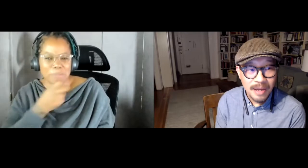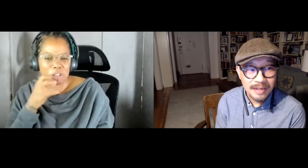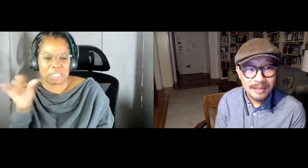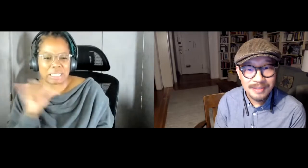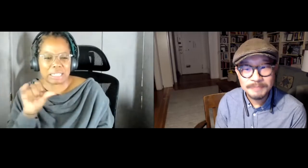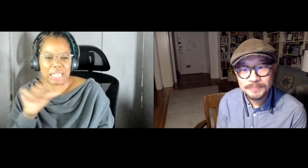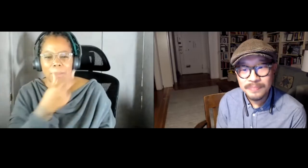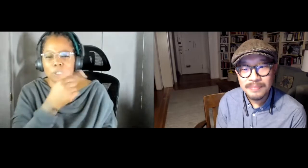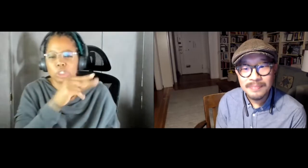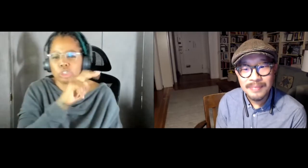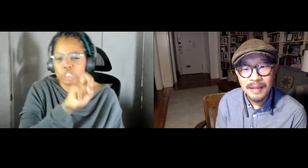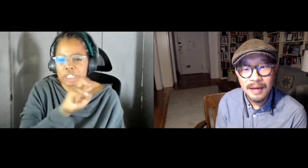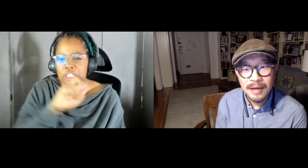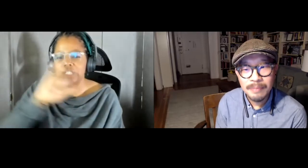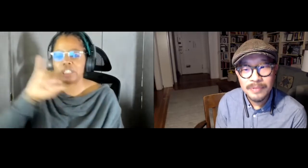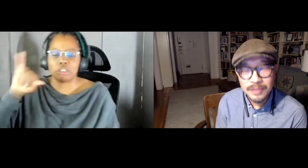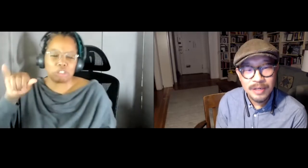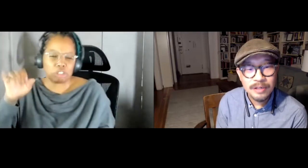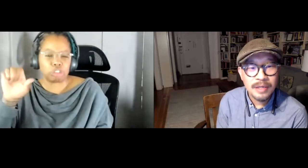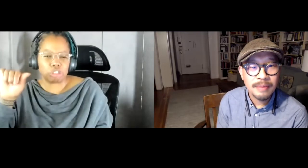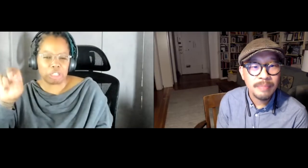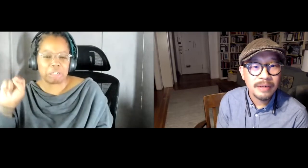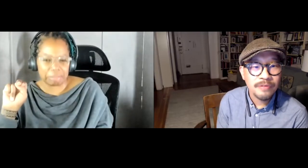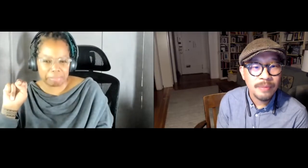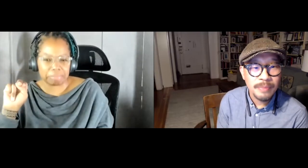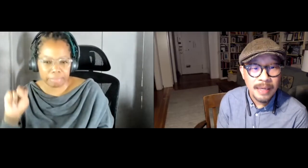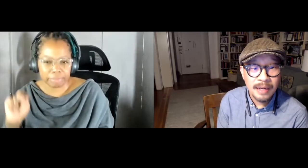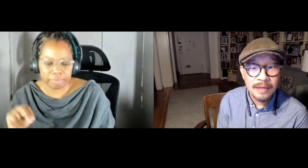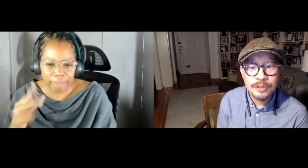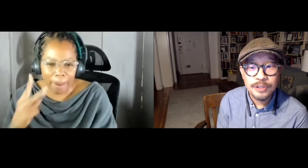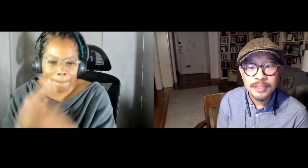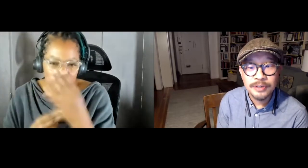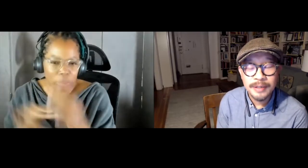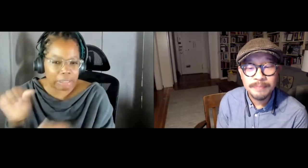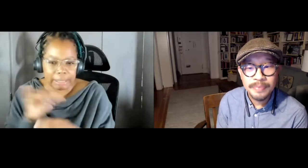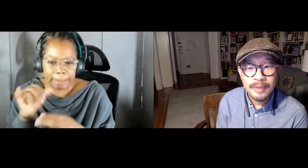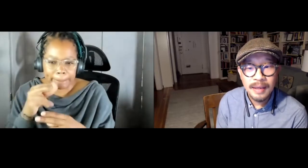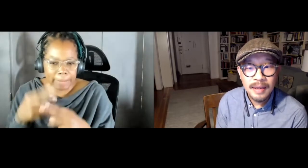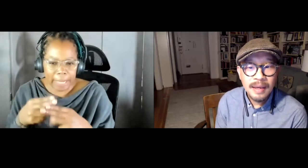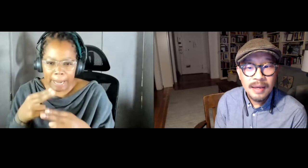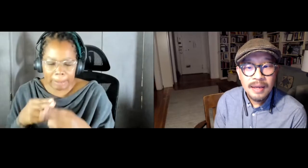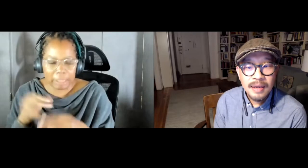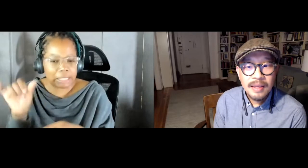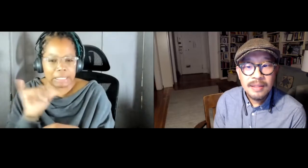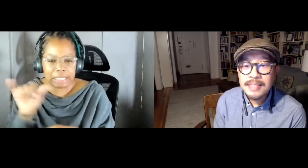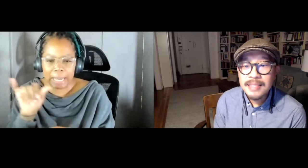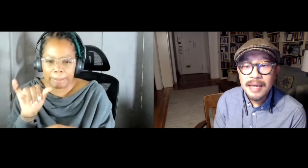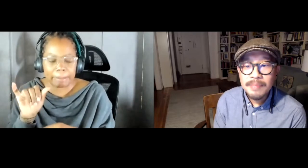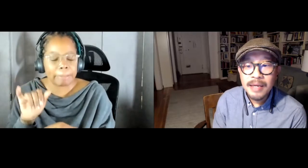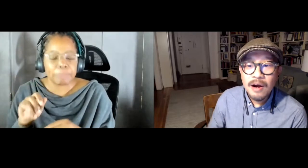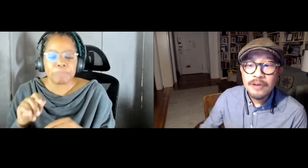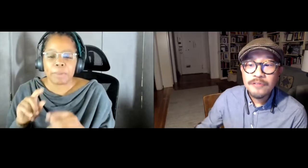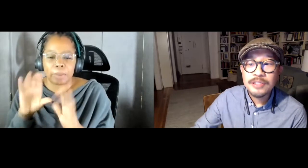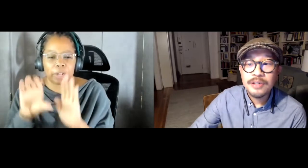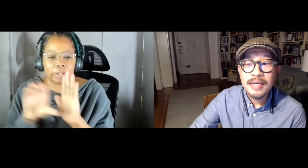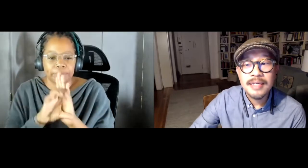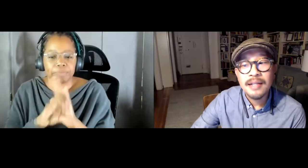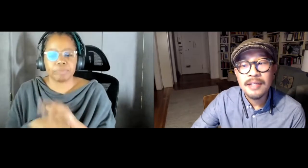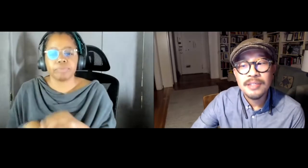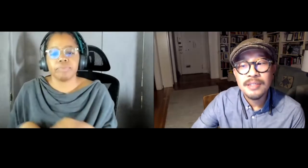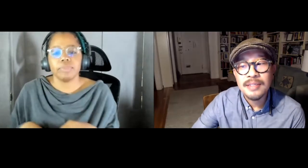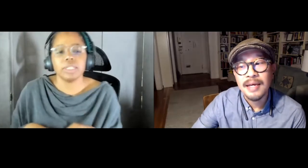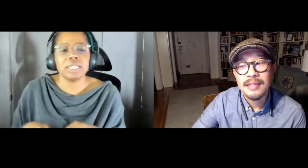out from context. So here's a bit from the beginning of Search History. The dysthymic